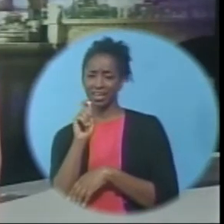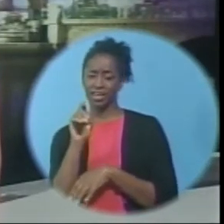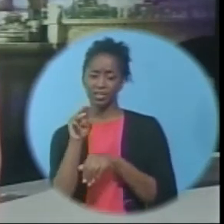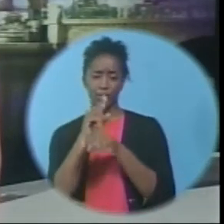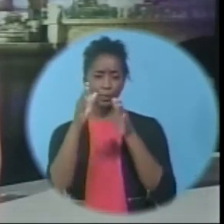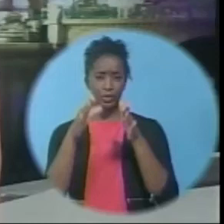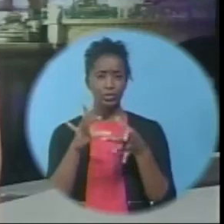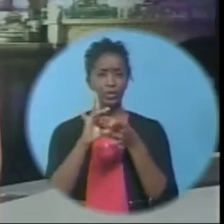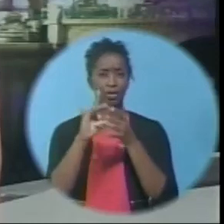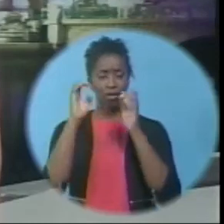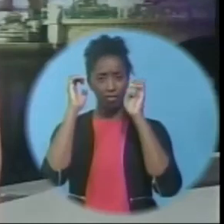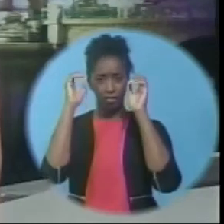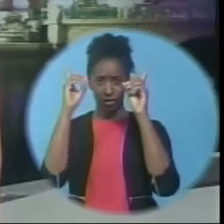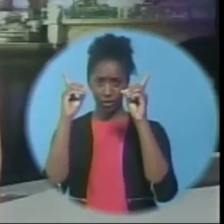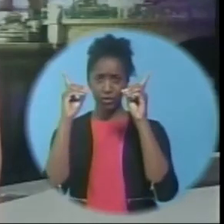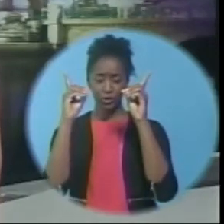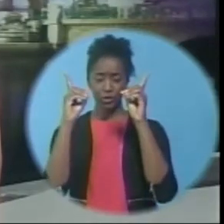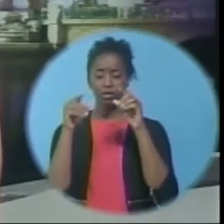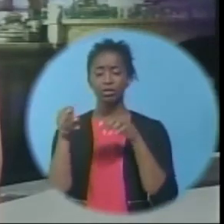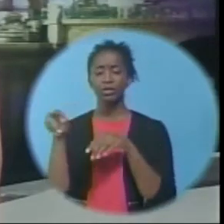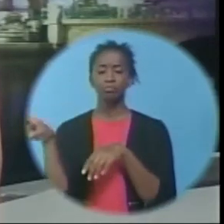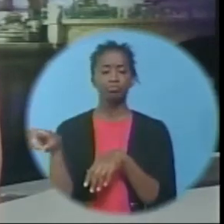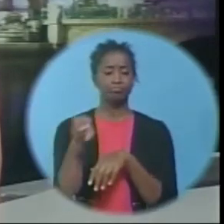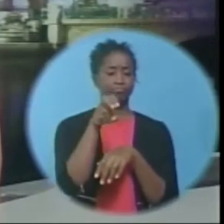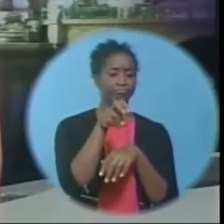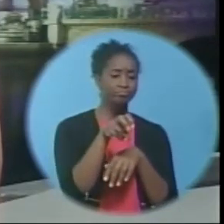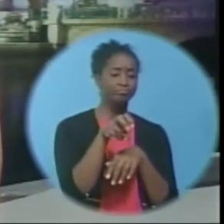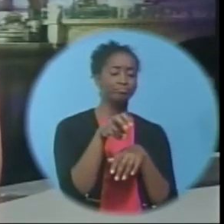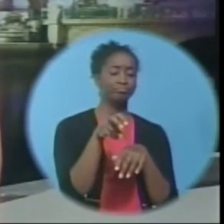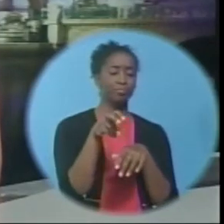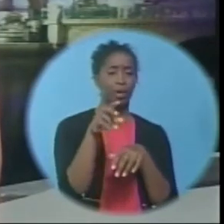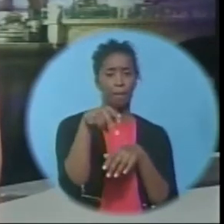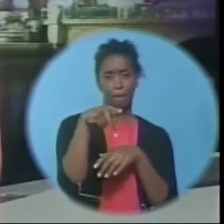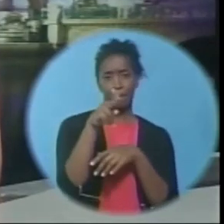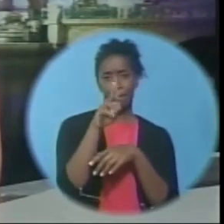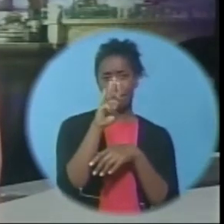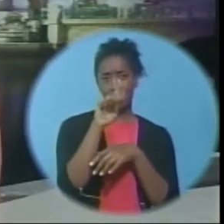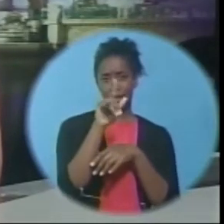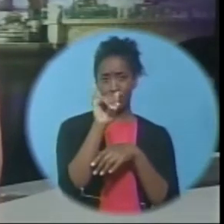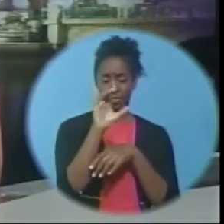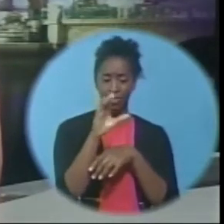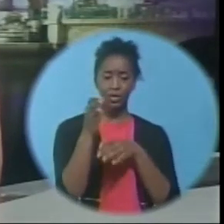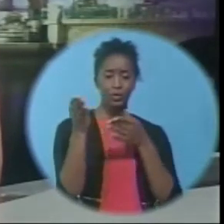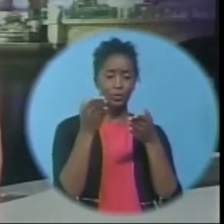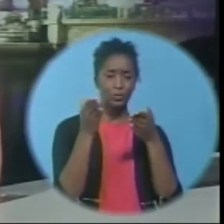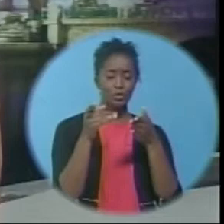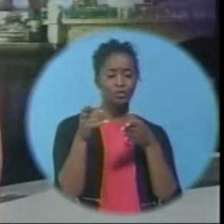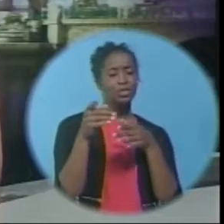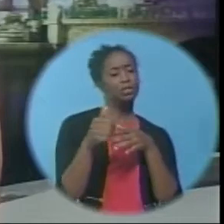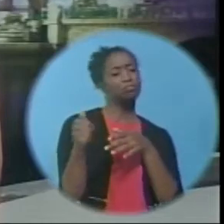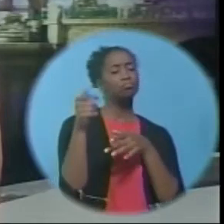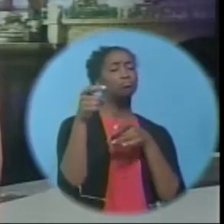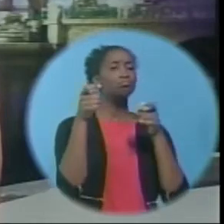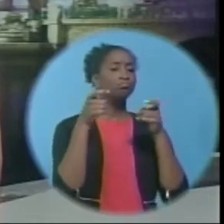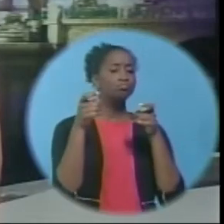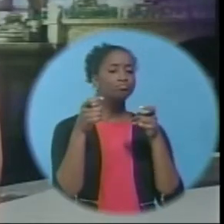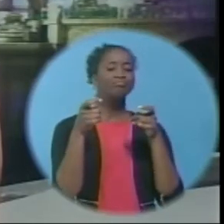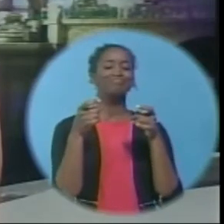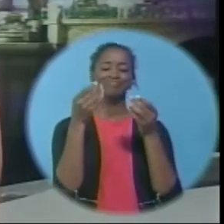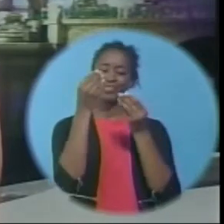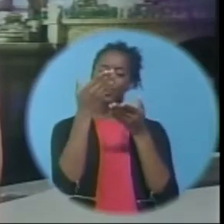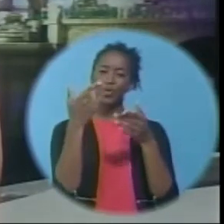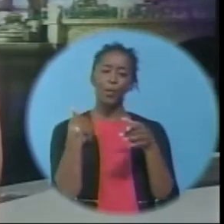recently reassigned to head the public service, has reportedly tendered his resignation. But President David Granger says that